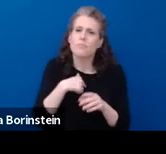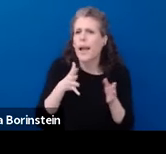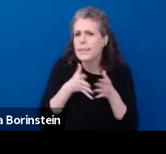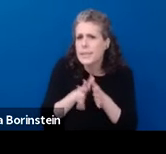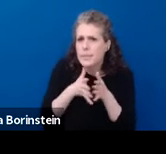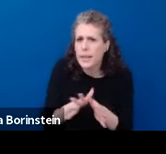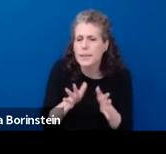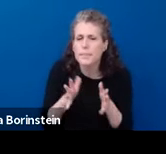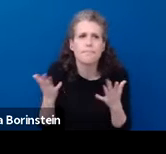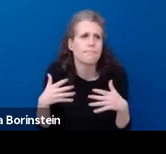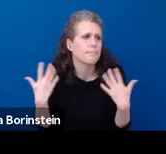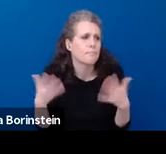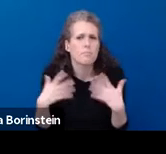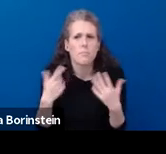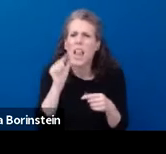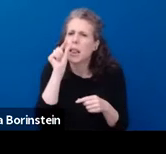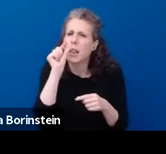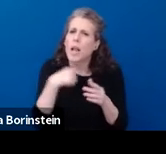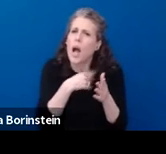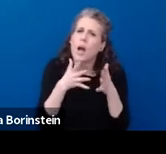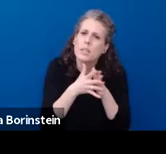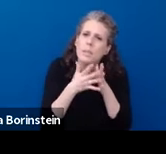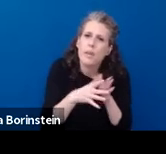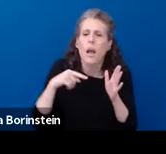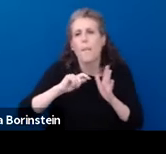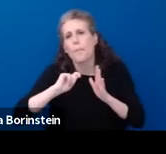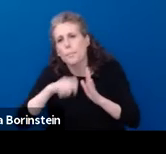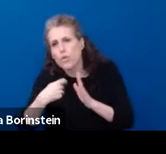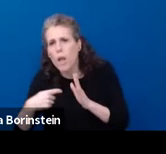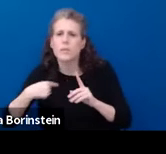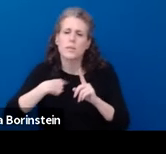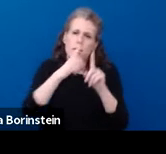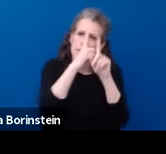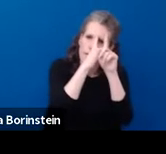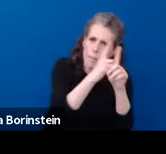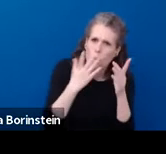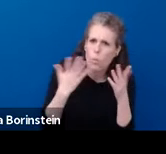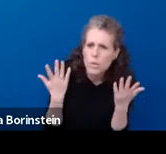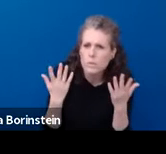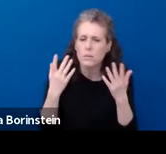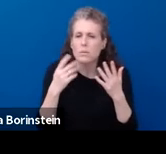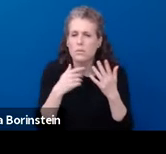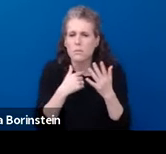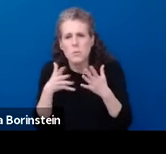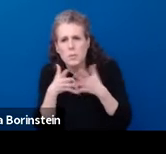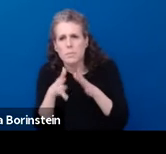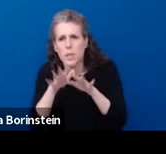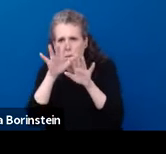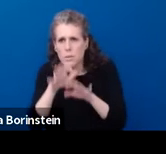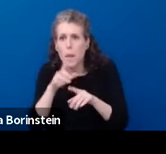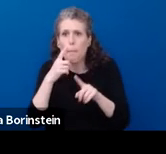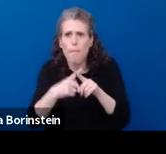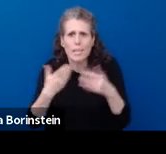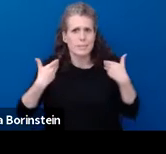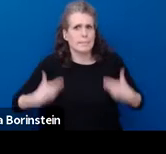a bit about what I wanted to do, but also who I am or